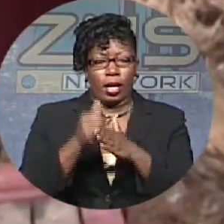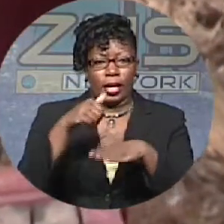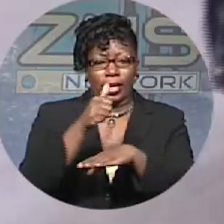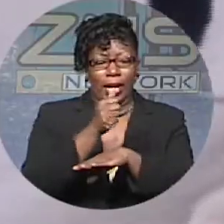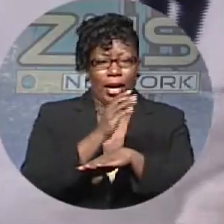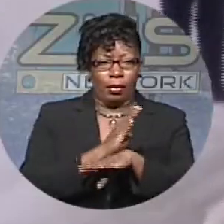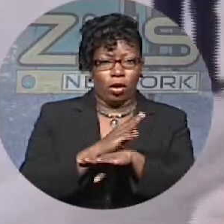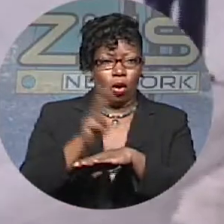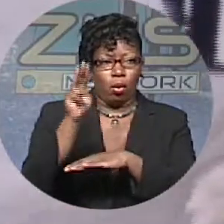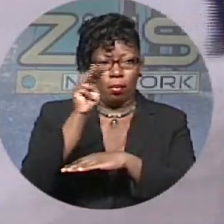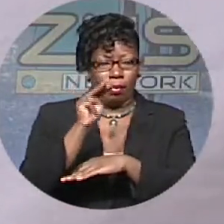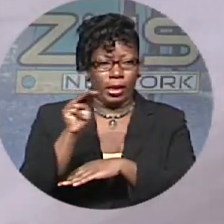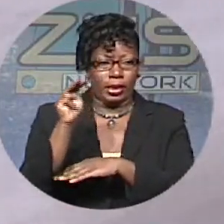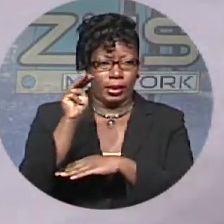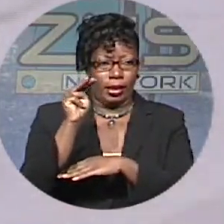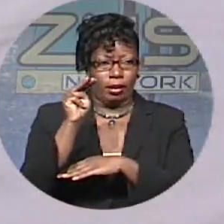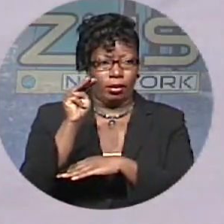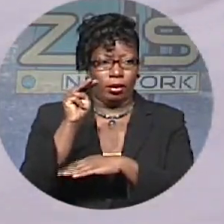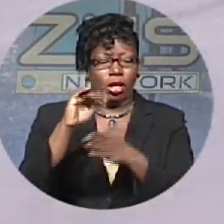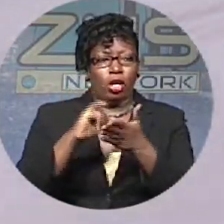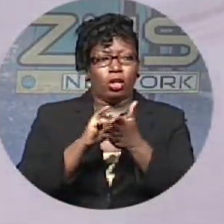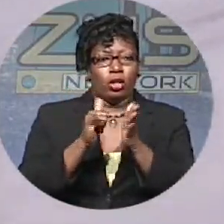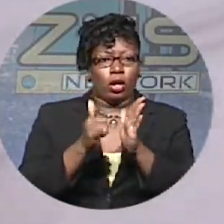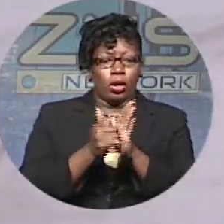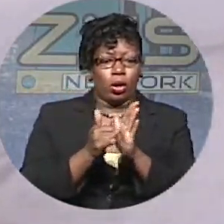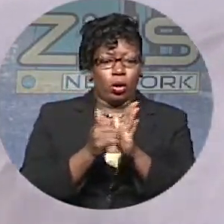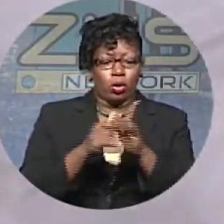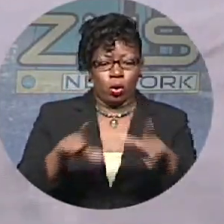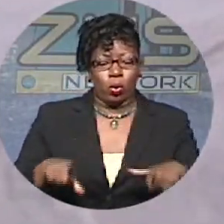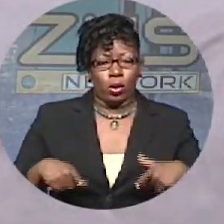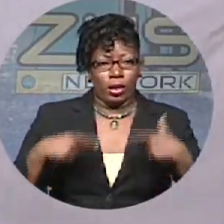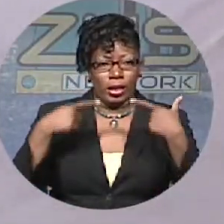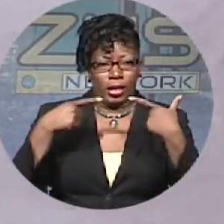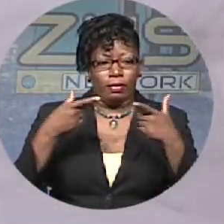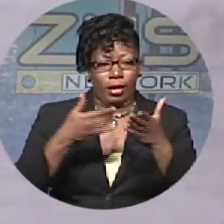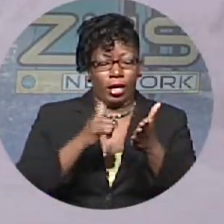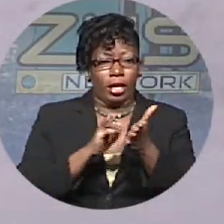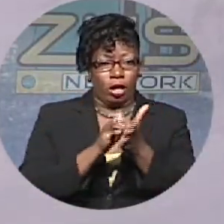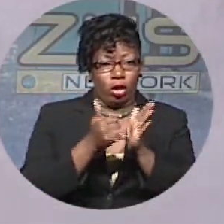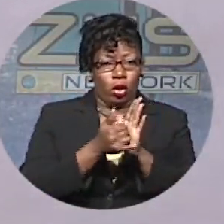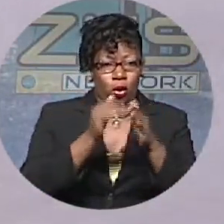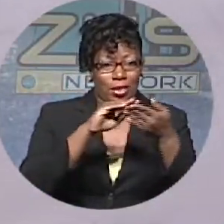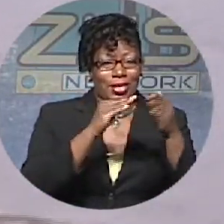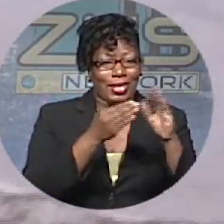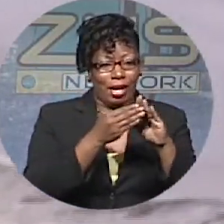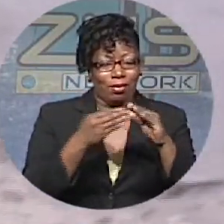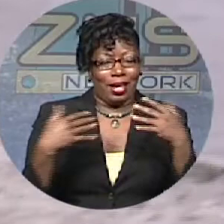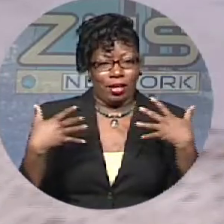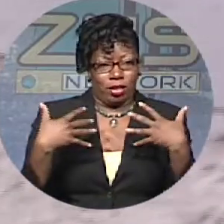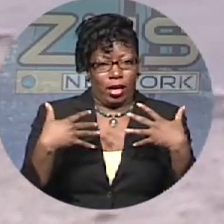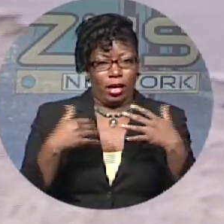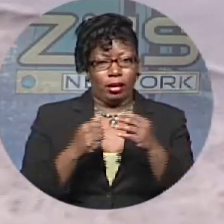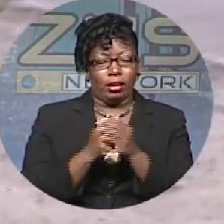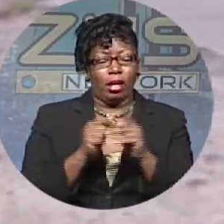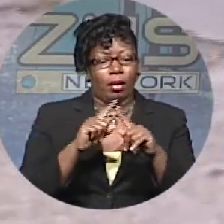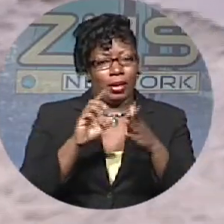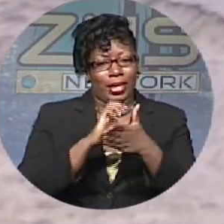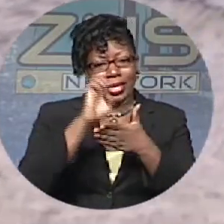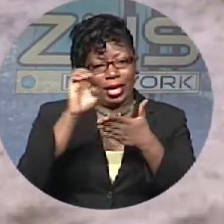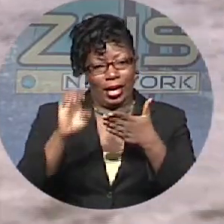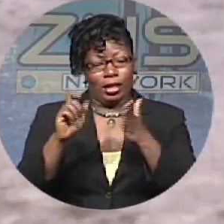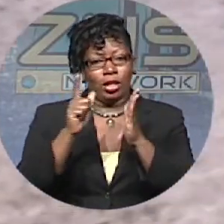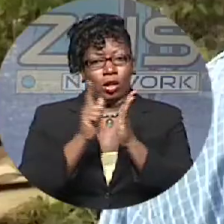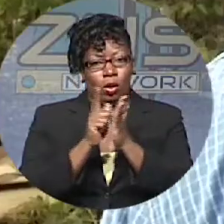on Monday. Curry says although those who live in the shanty towns are fearful of this, at the end of the day, the law of the land must